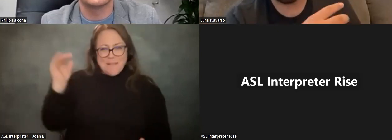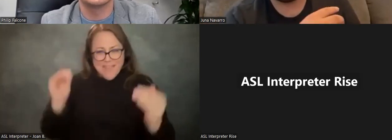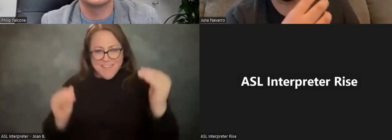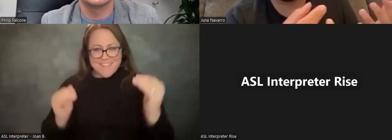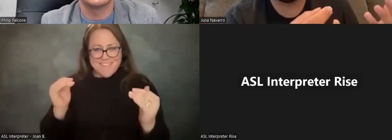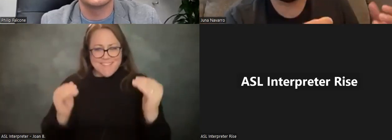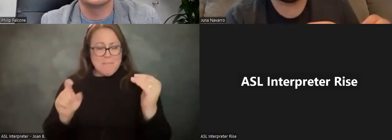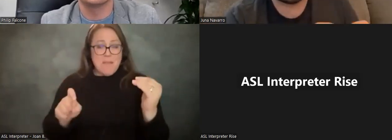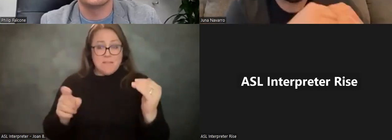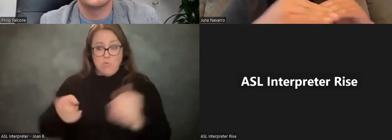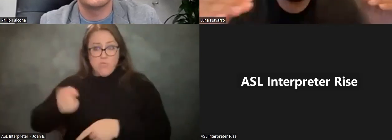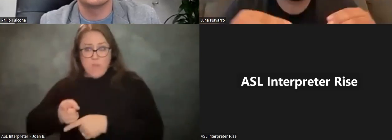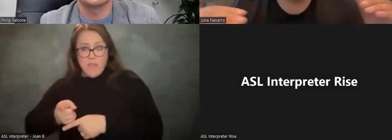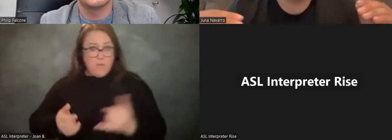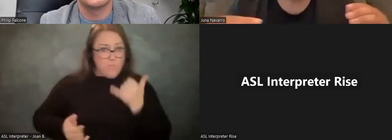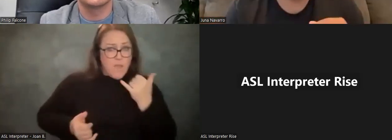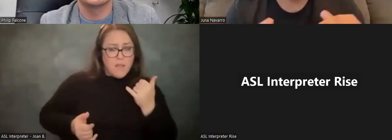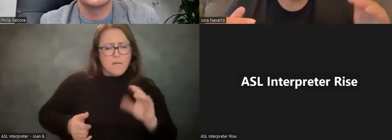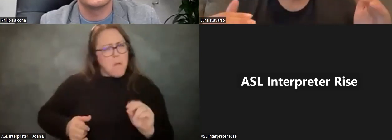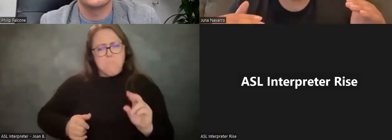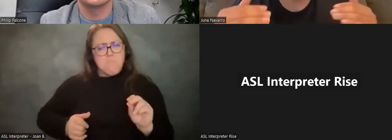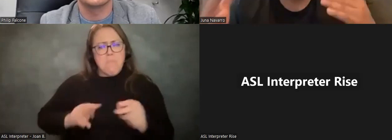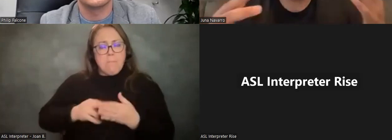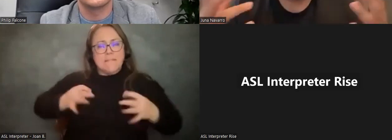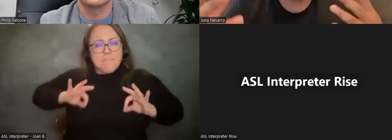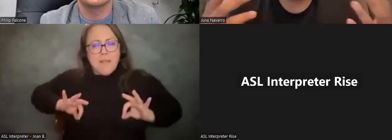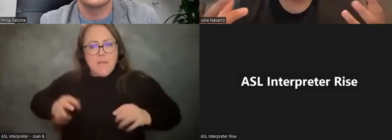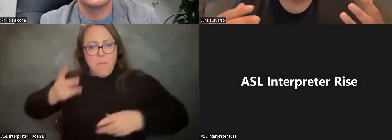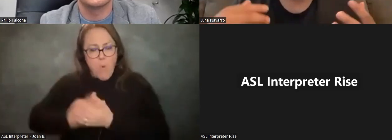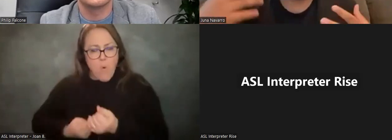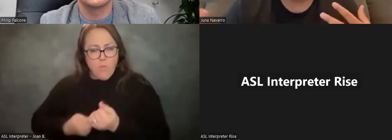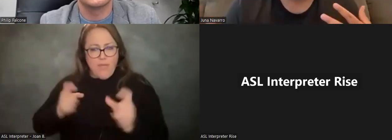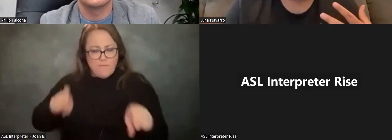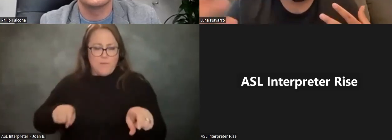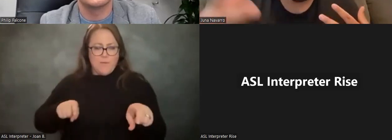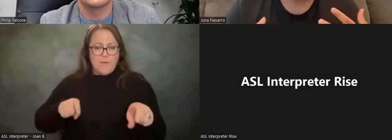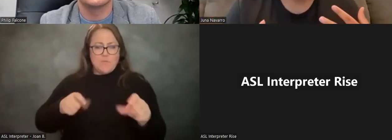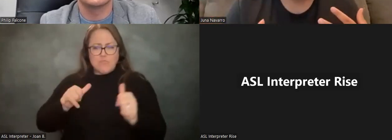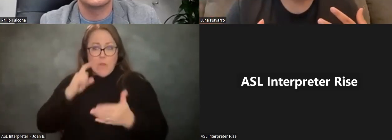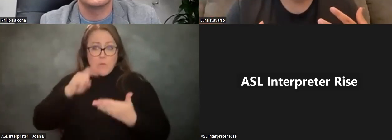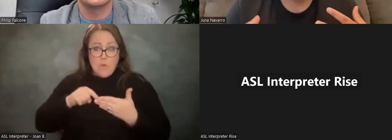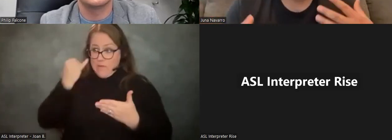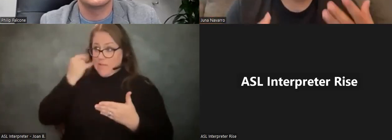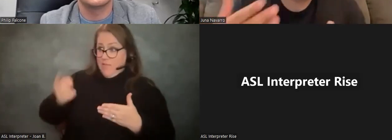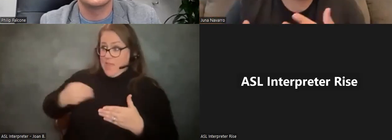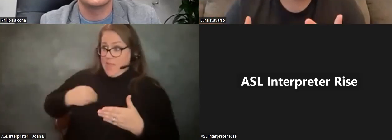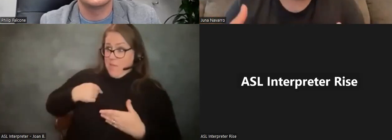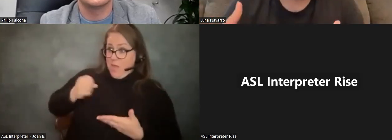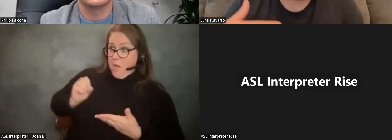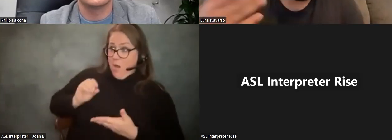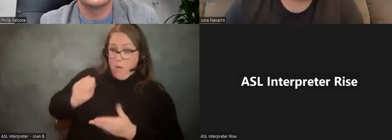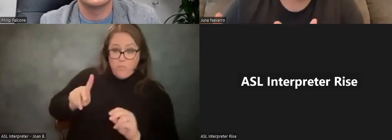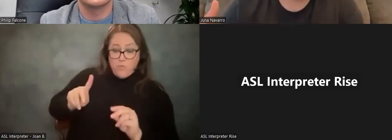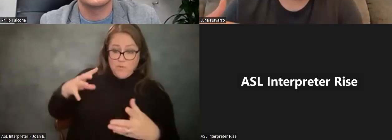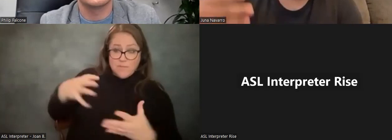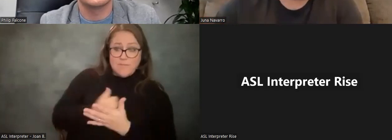never right or wrong. Remember, it has to be mutually beneficial. So just really try to identify when an organization is giving you an opportunity to reciprocate